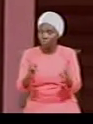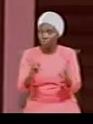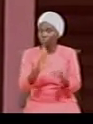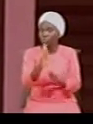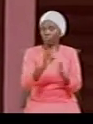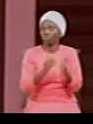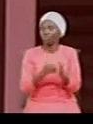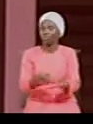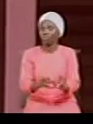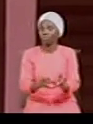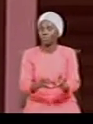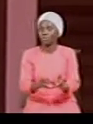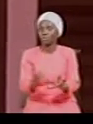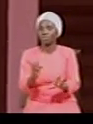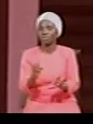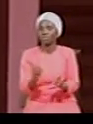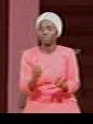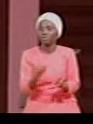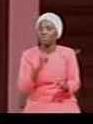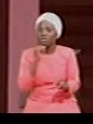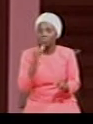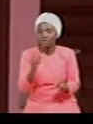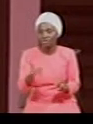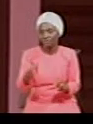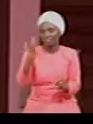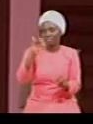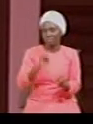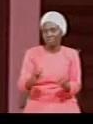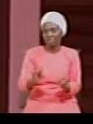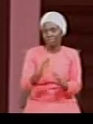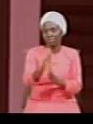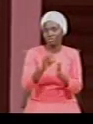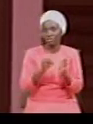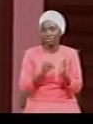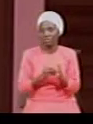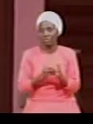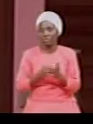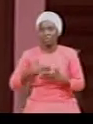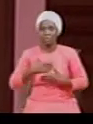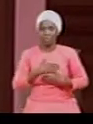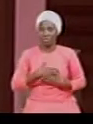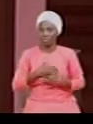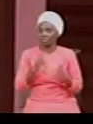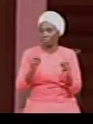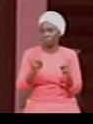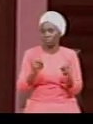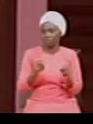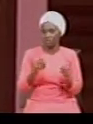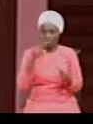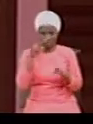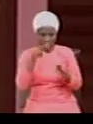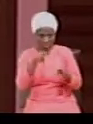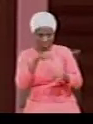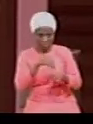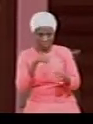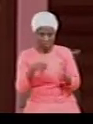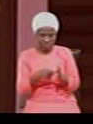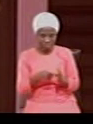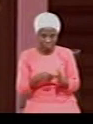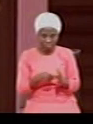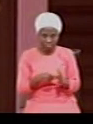own ways, not finding thine own pleasure. Look at this.